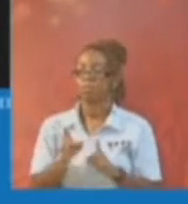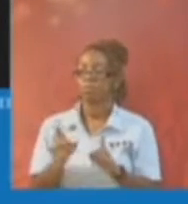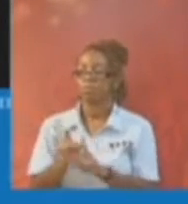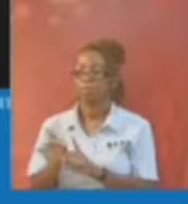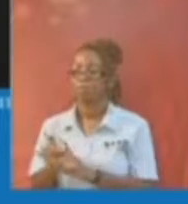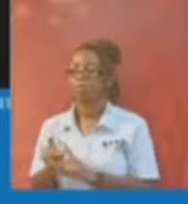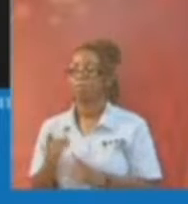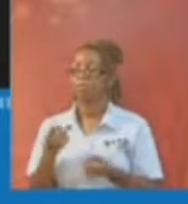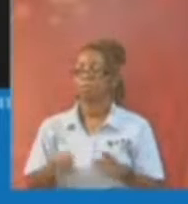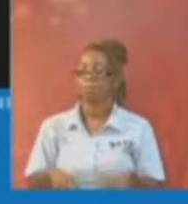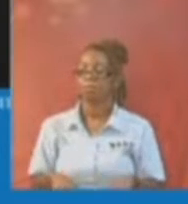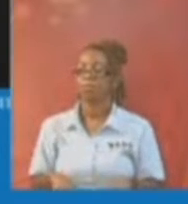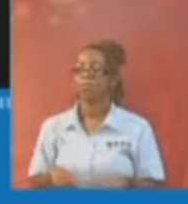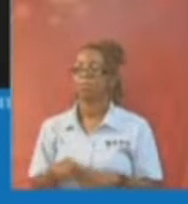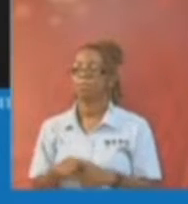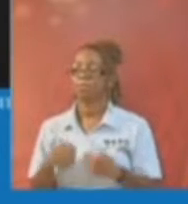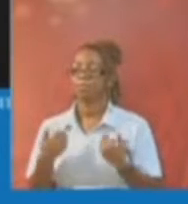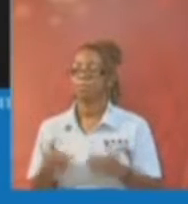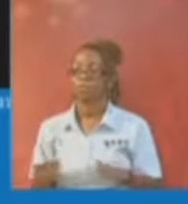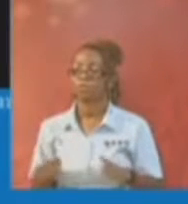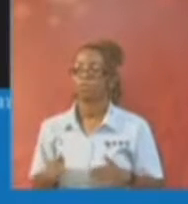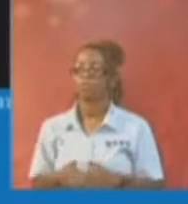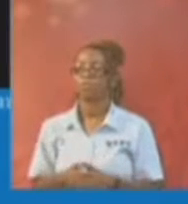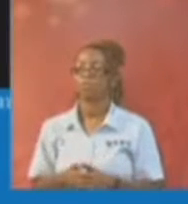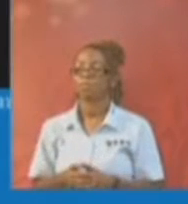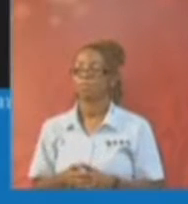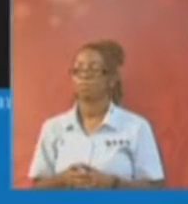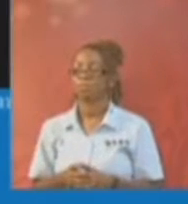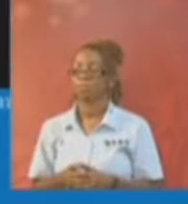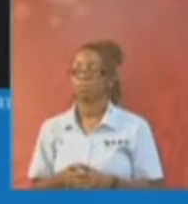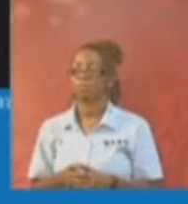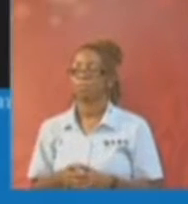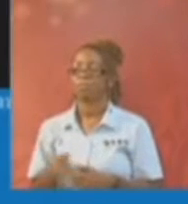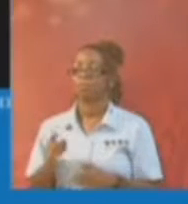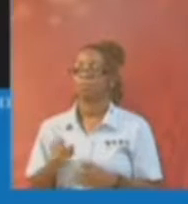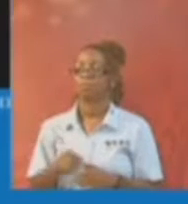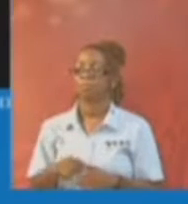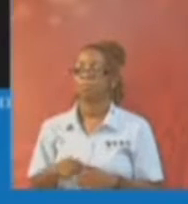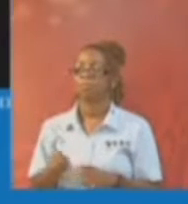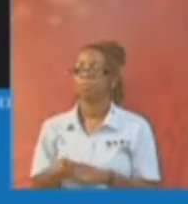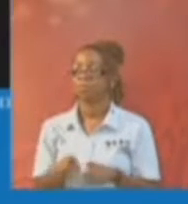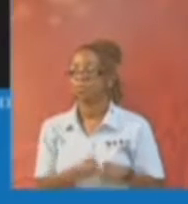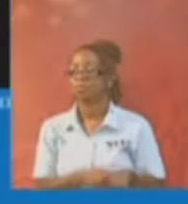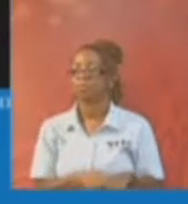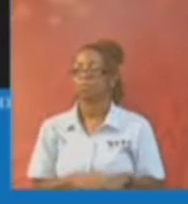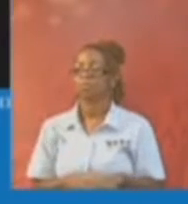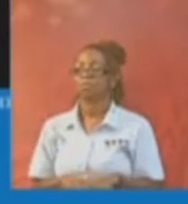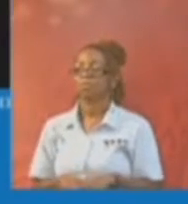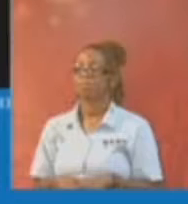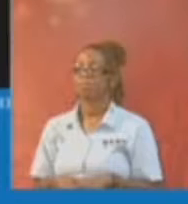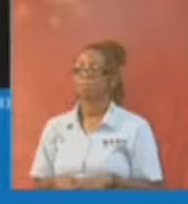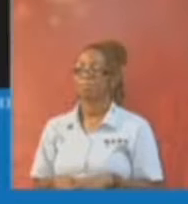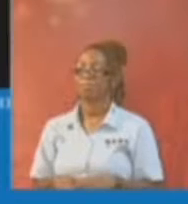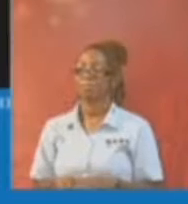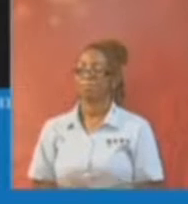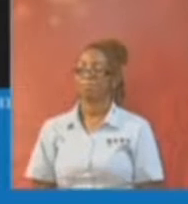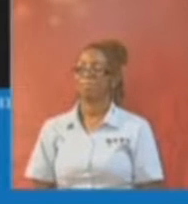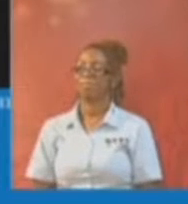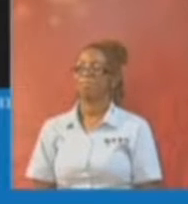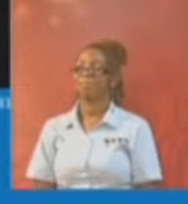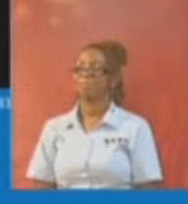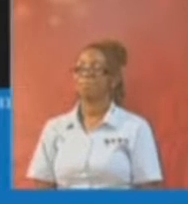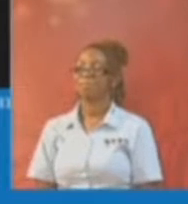certain cultural differences in different parts of the country when you make, put out your policy in terms